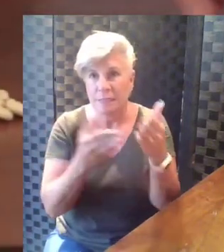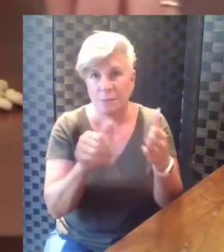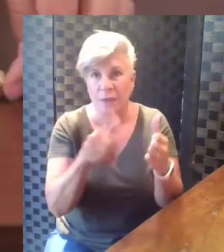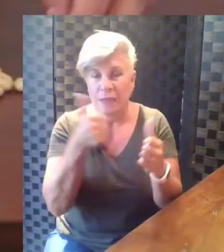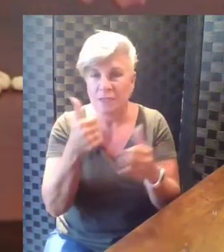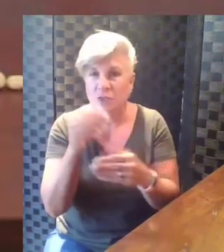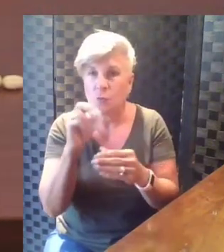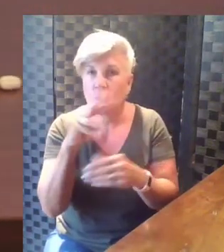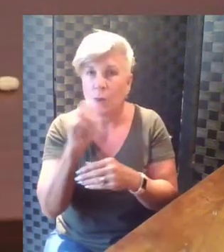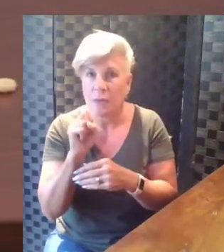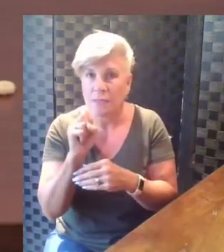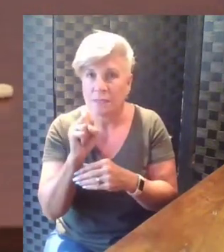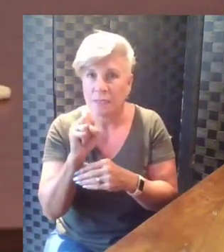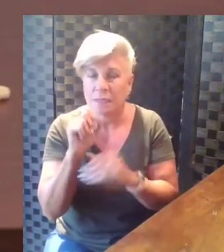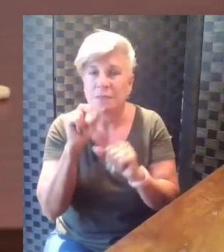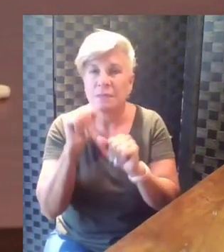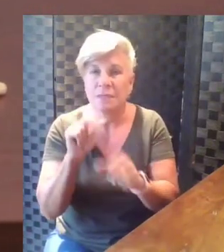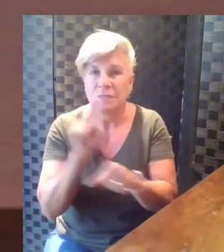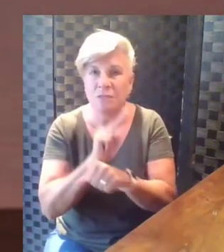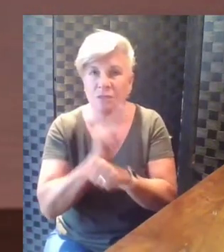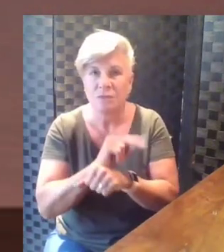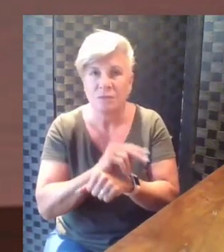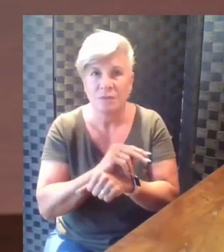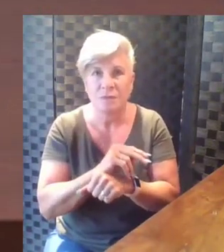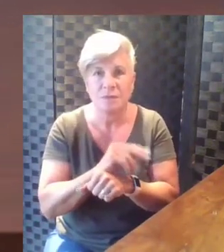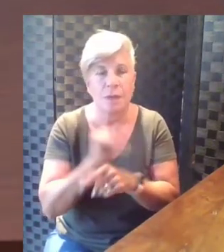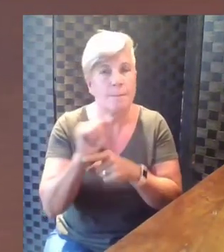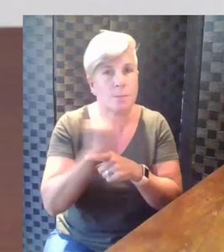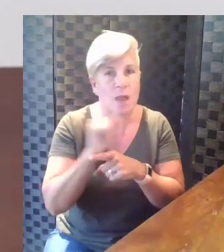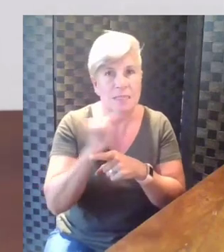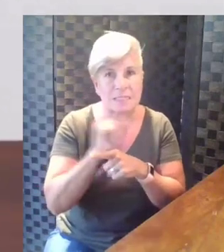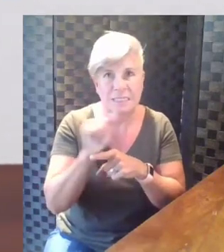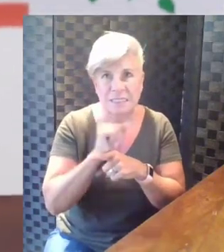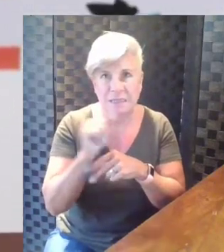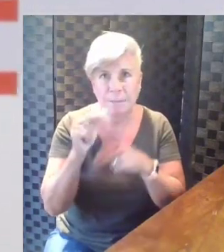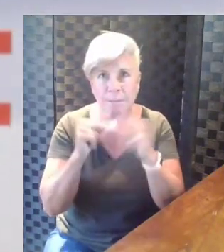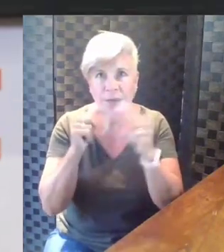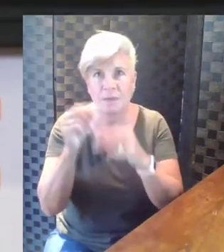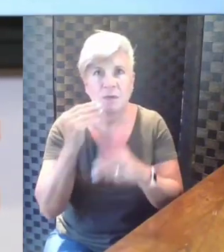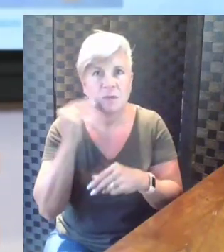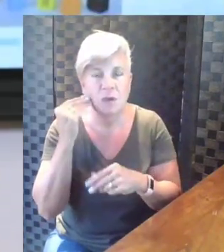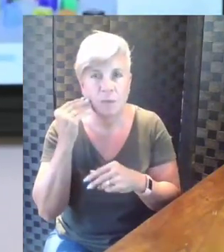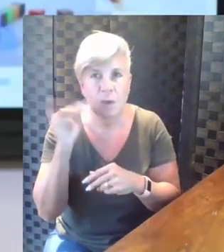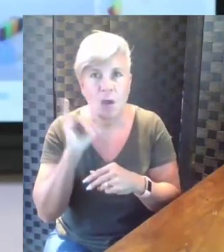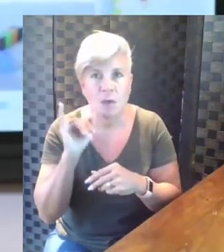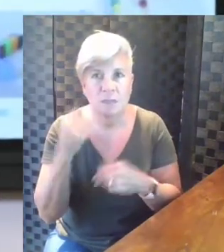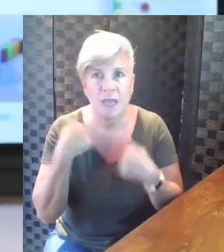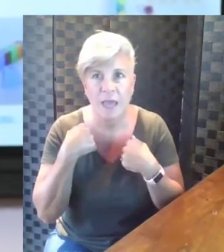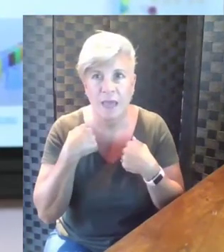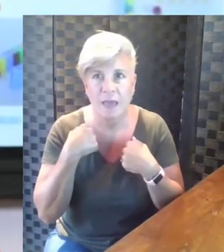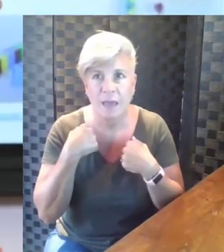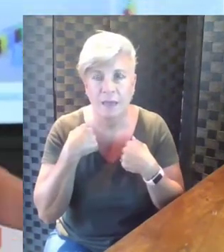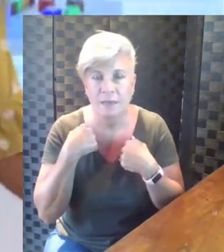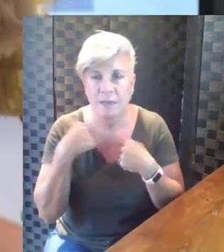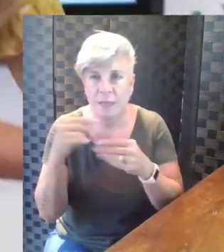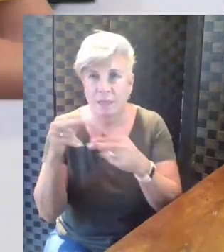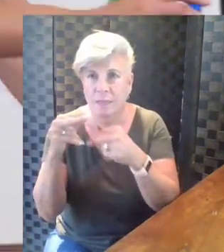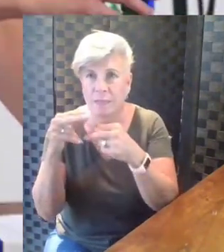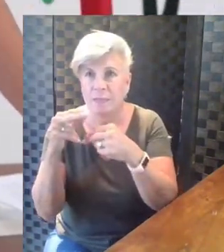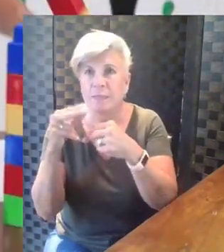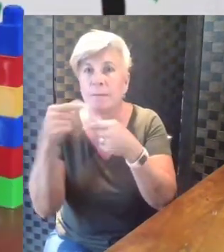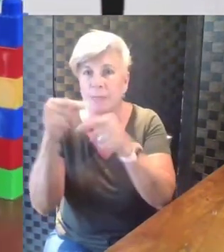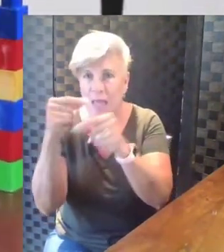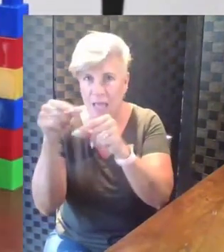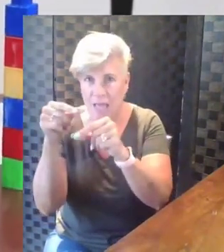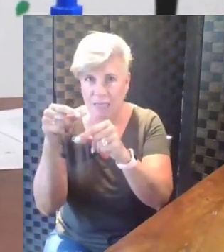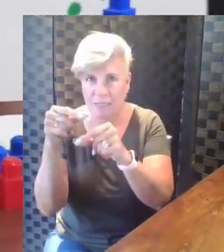my extra ones that I could be using. All right, so you can practice building these at home. I also have the blocks that I